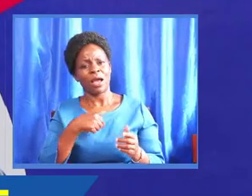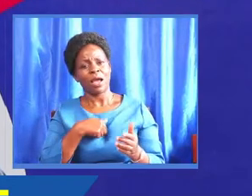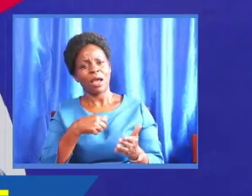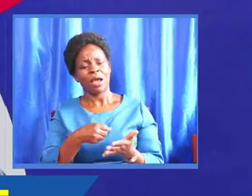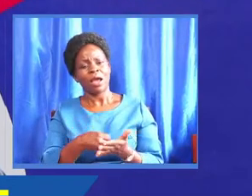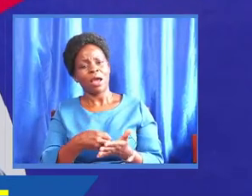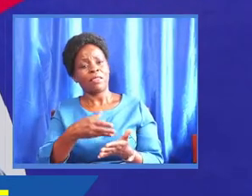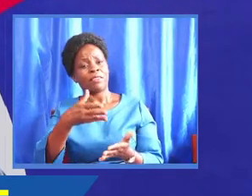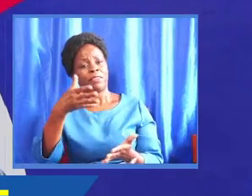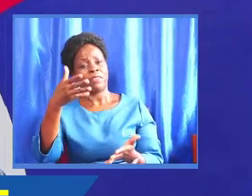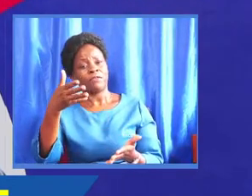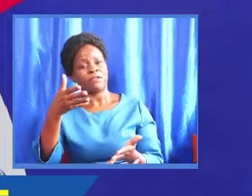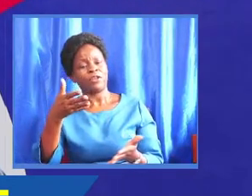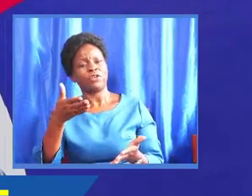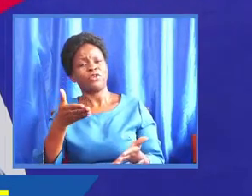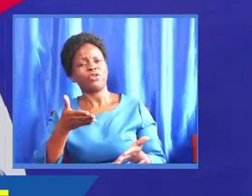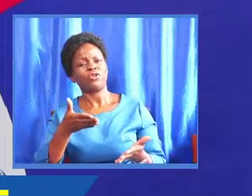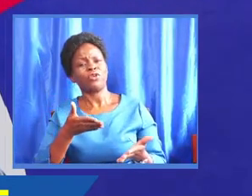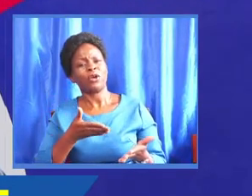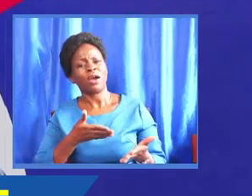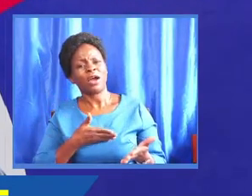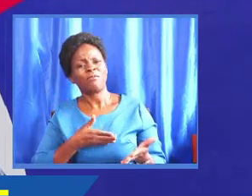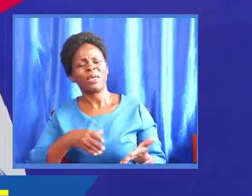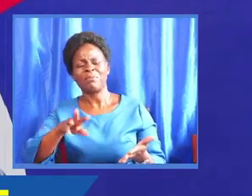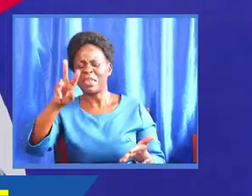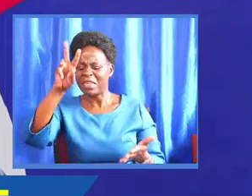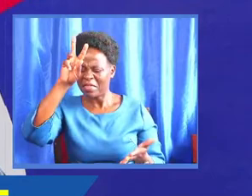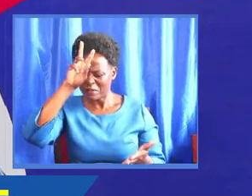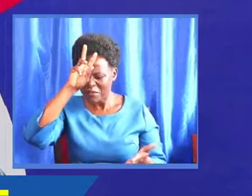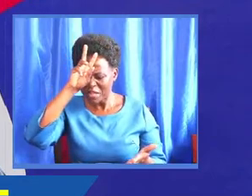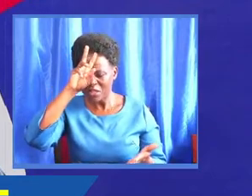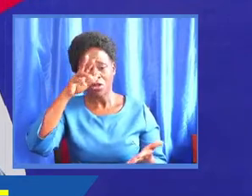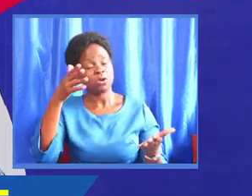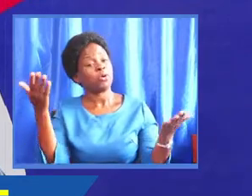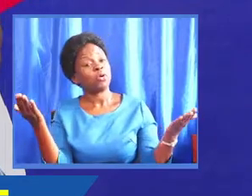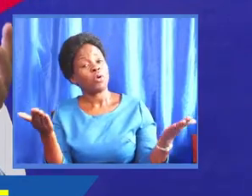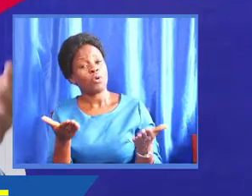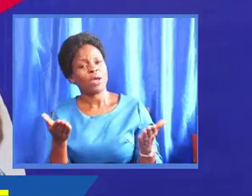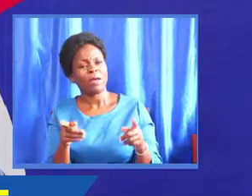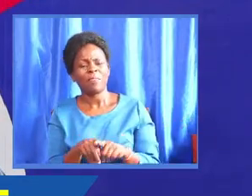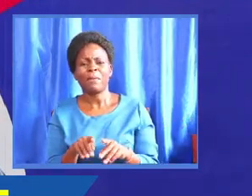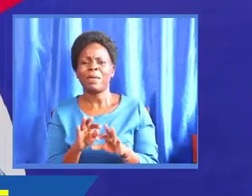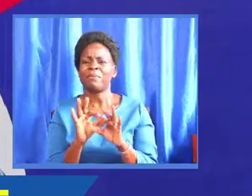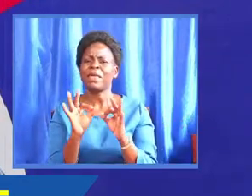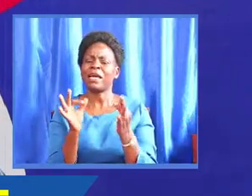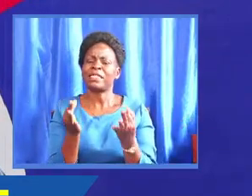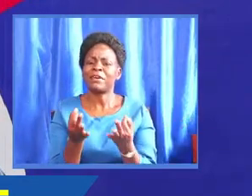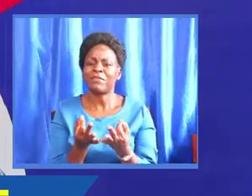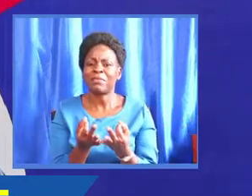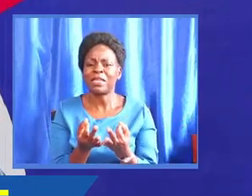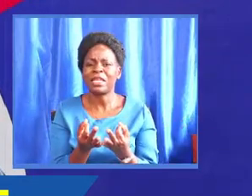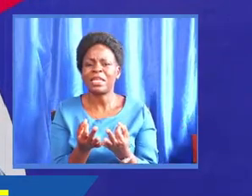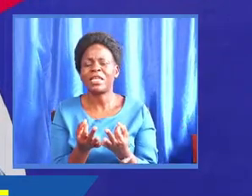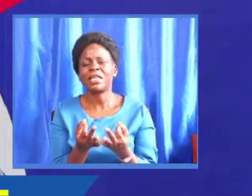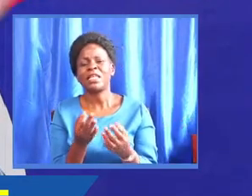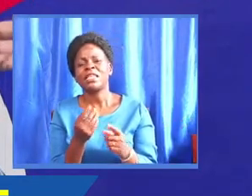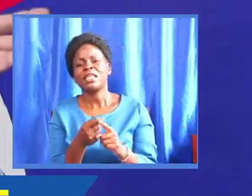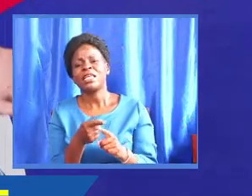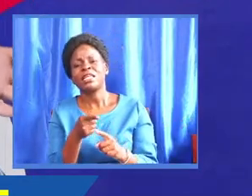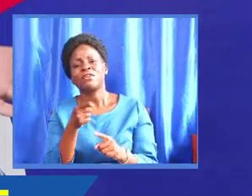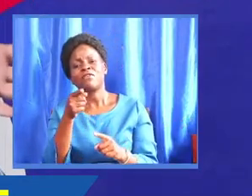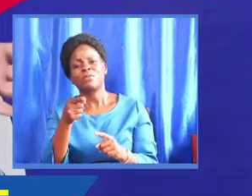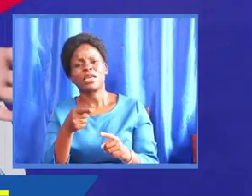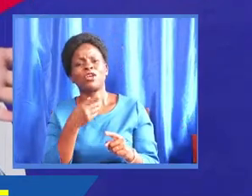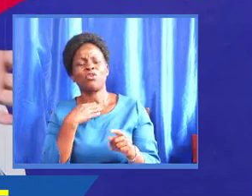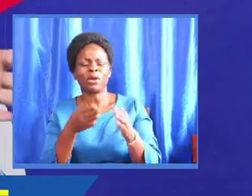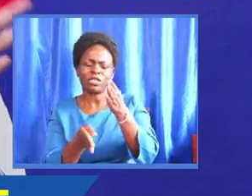you have born in a village or wherever, and either family has a farmland or something, and from there you also want to build your